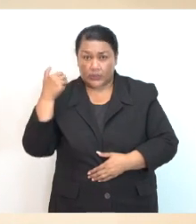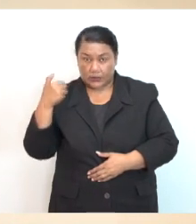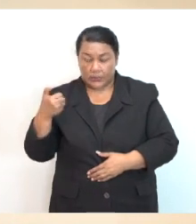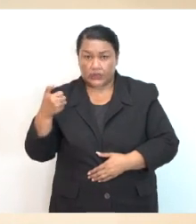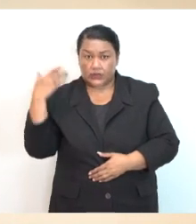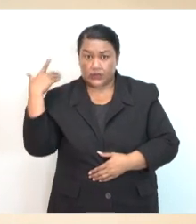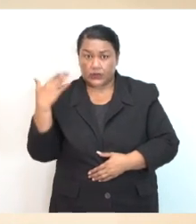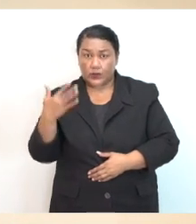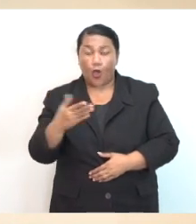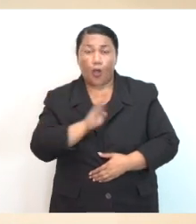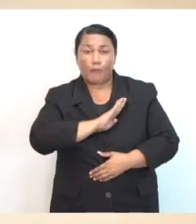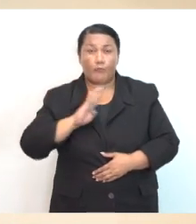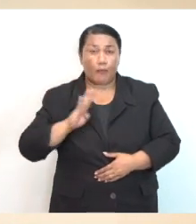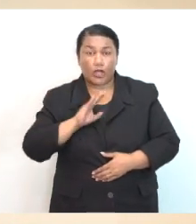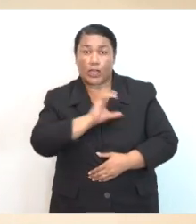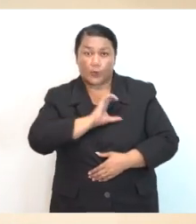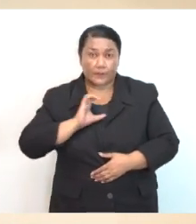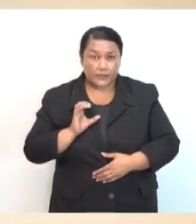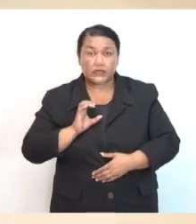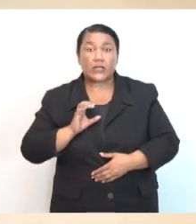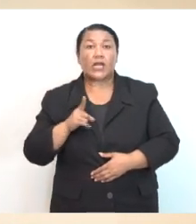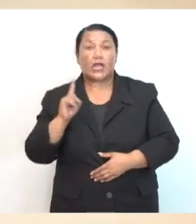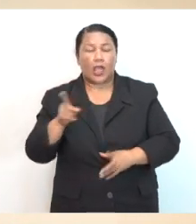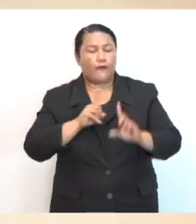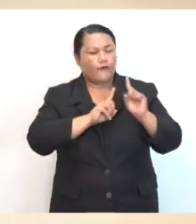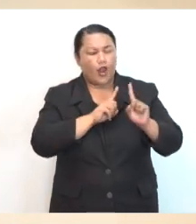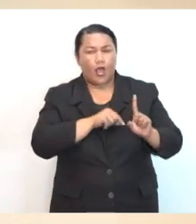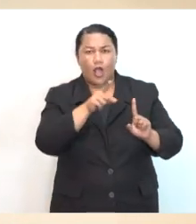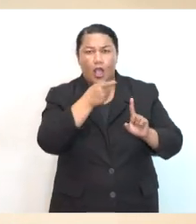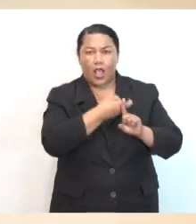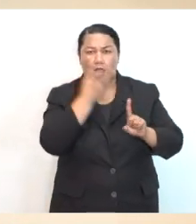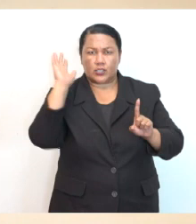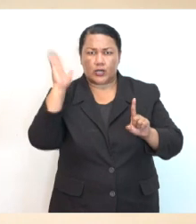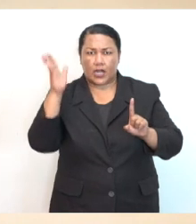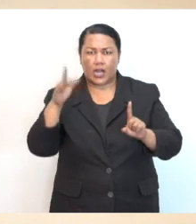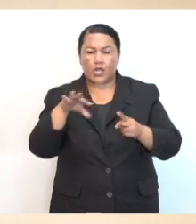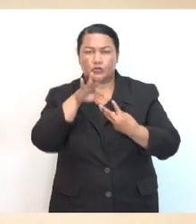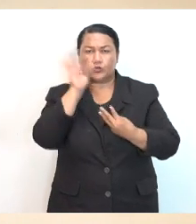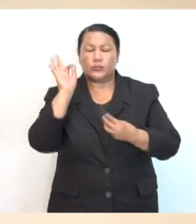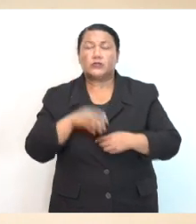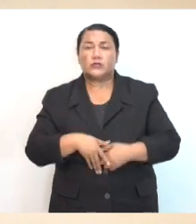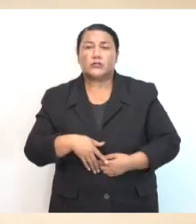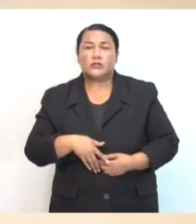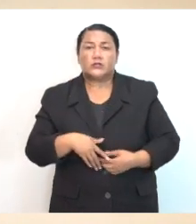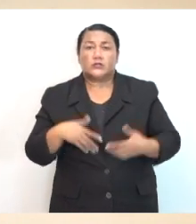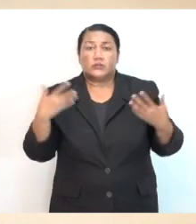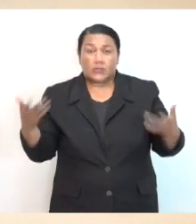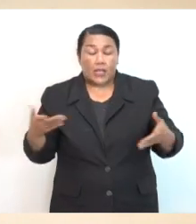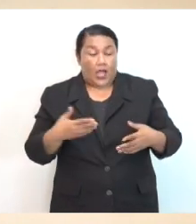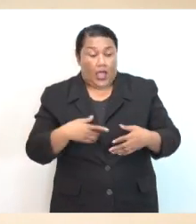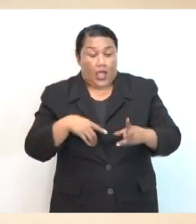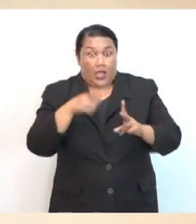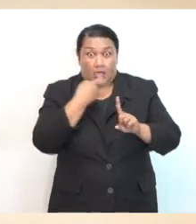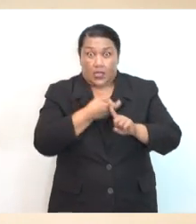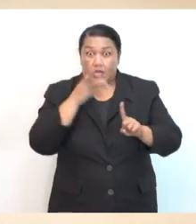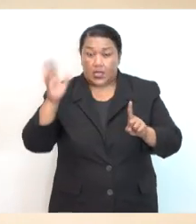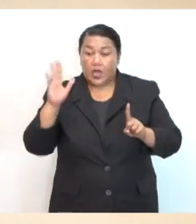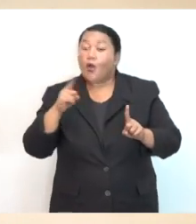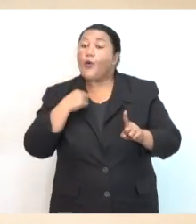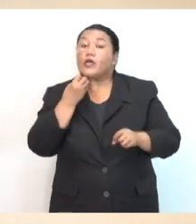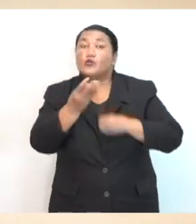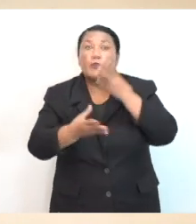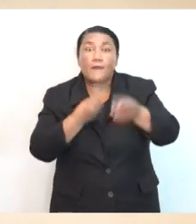boards and commissions were the cronies of Mr. Qayyum. I will wait on Mr. Qayyum to provide evidence of his claims and urge him to file